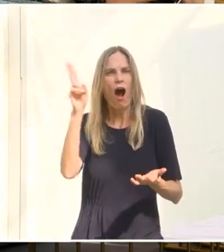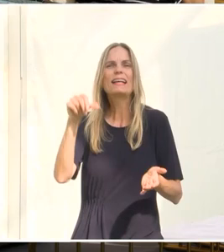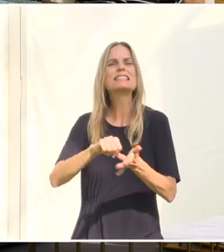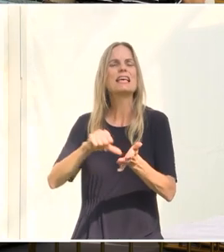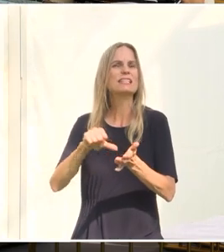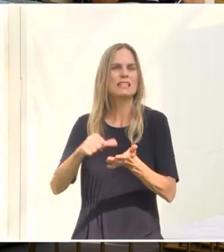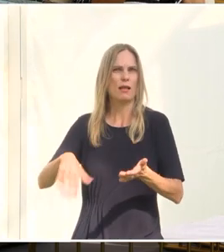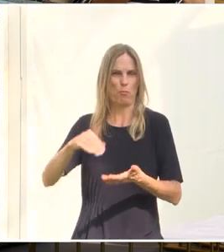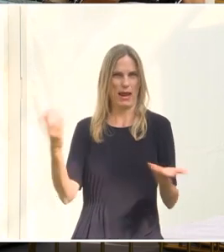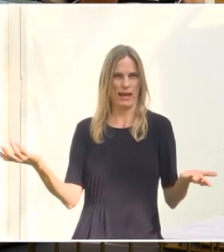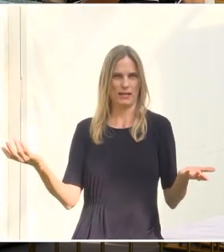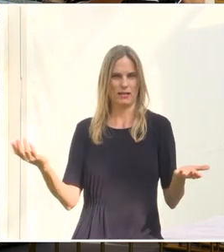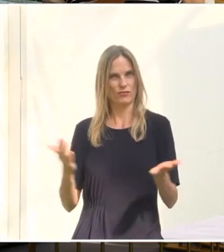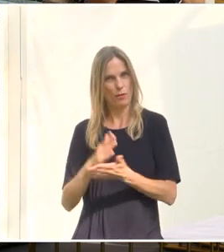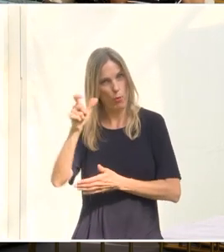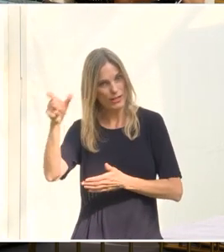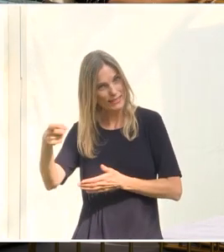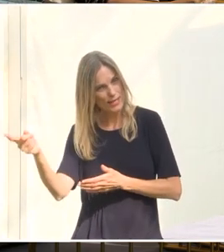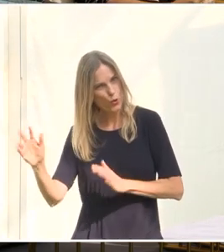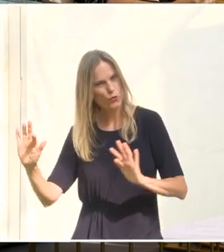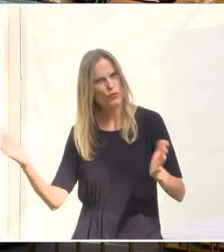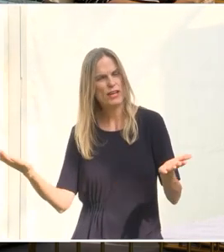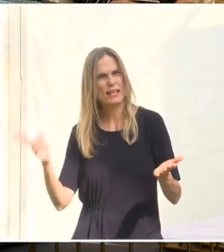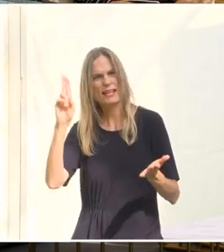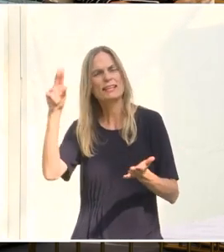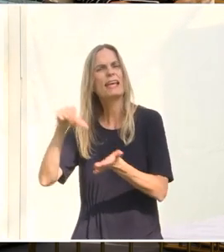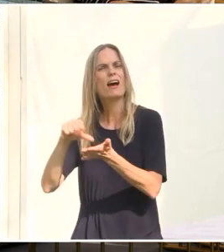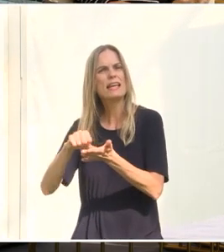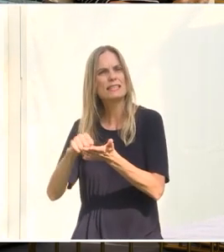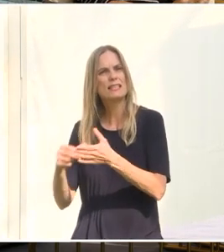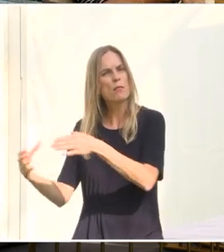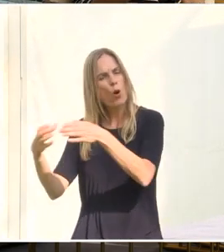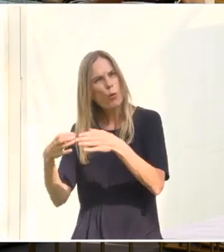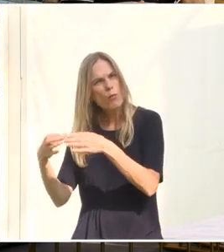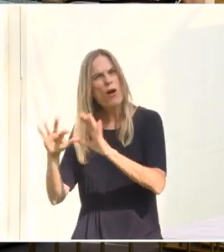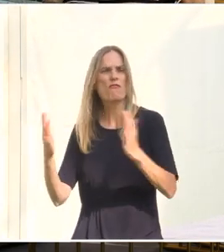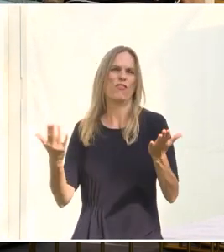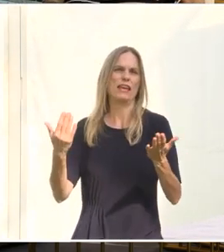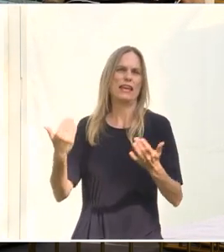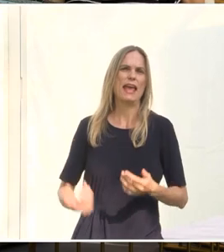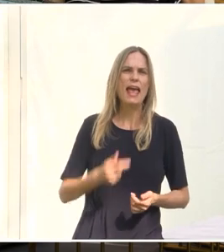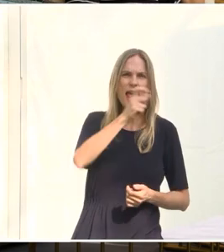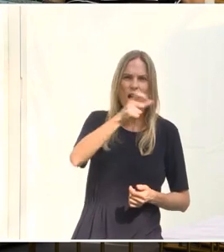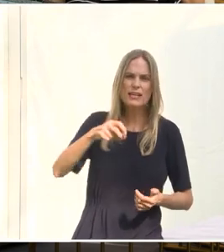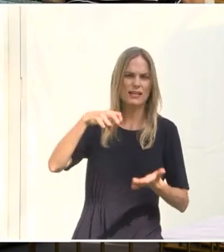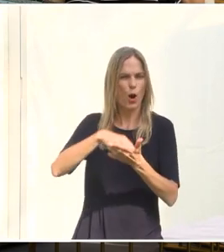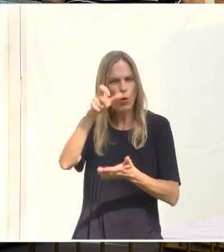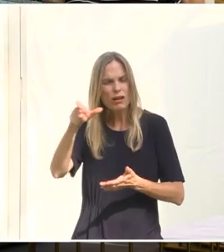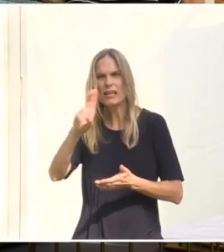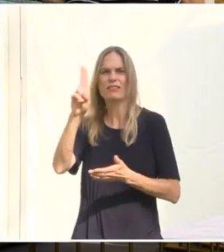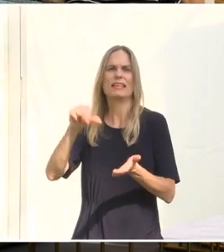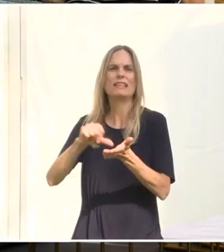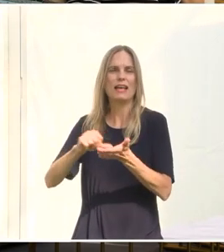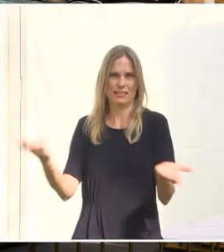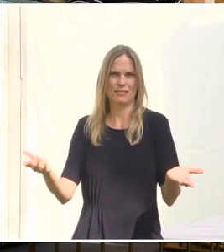representing the sort of community as a whole? Do you represent your citizens, denizens? These are very tricky issues, especially